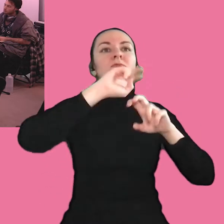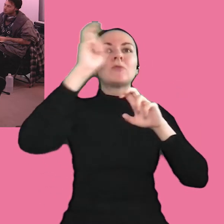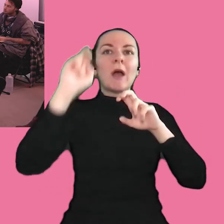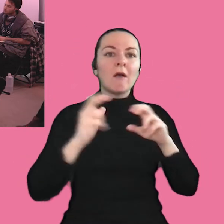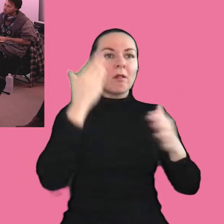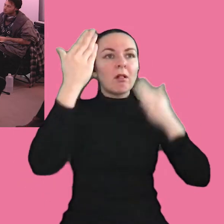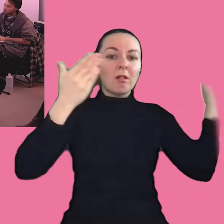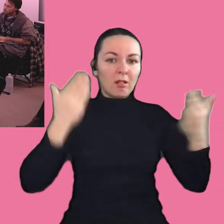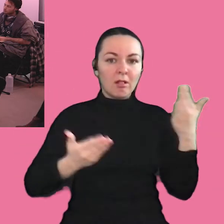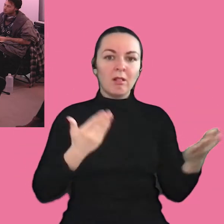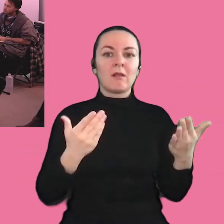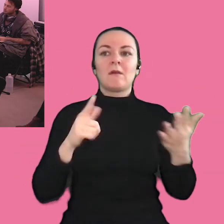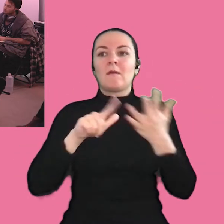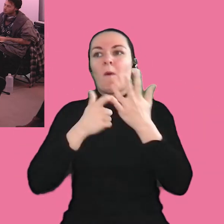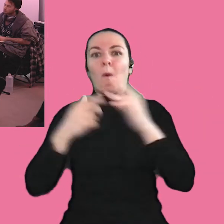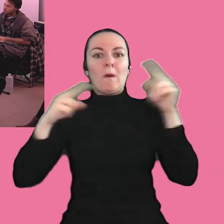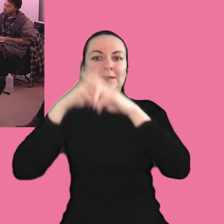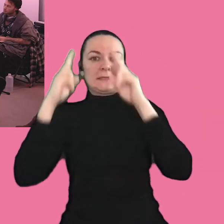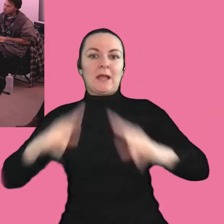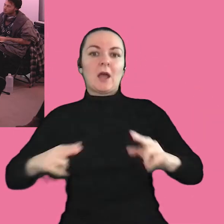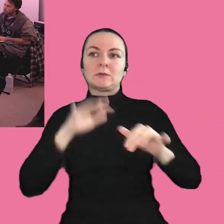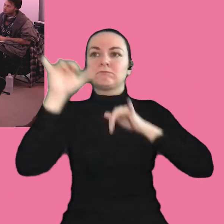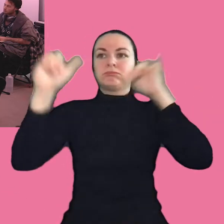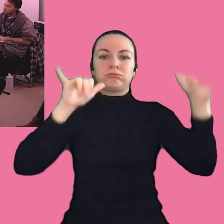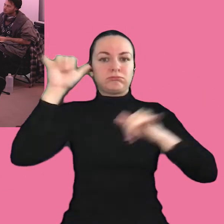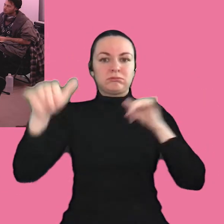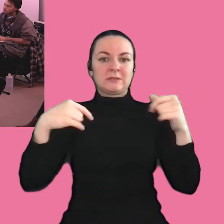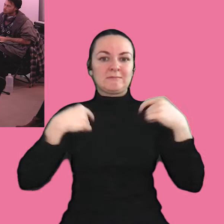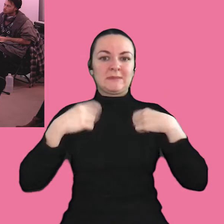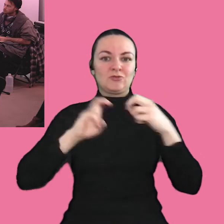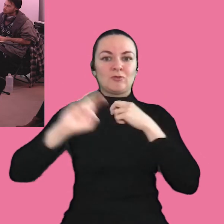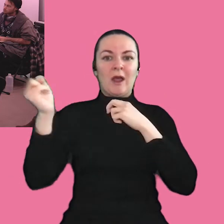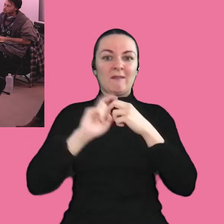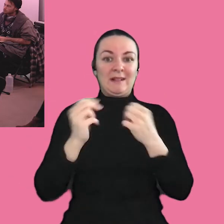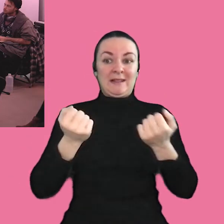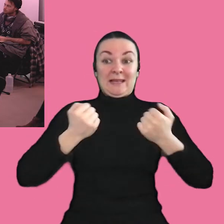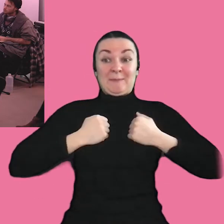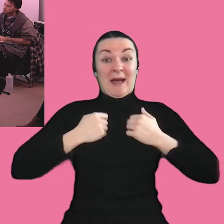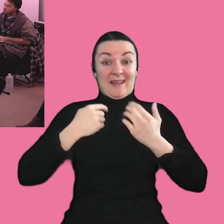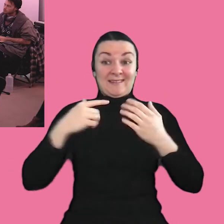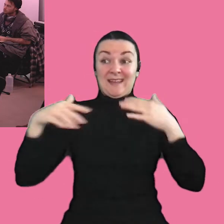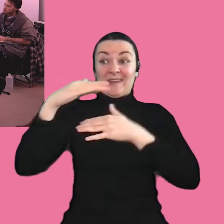the country or internationally, having to travel,